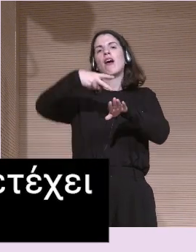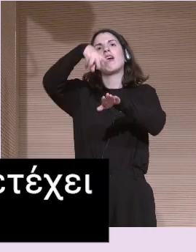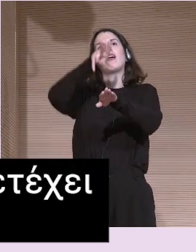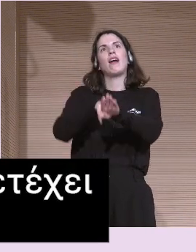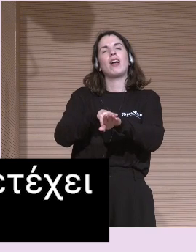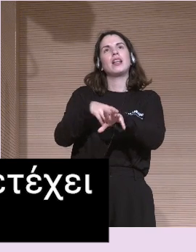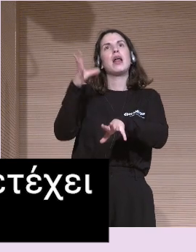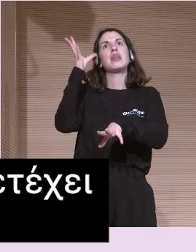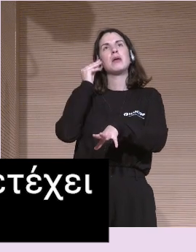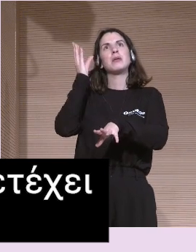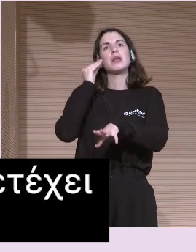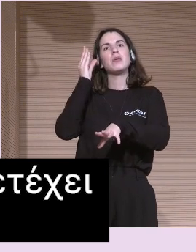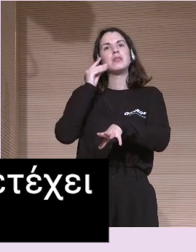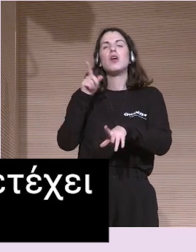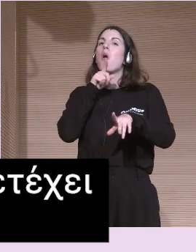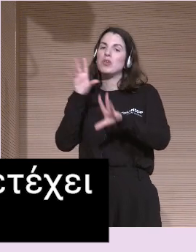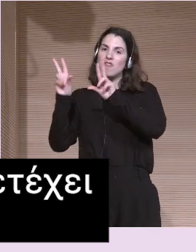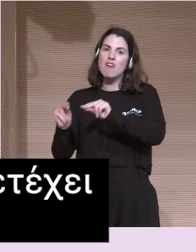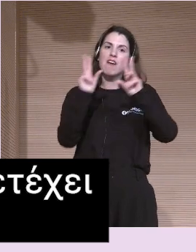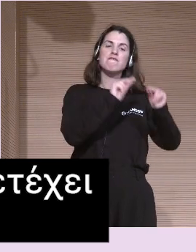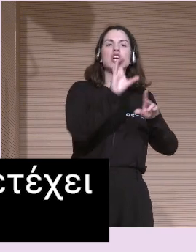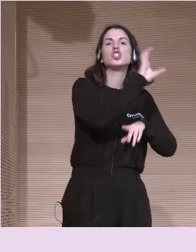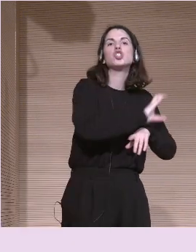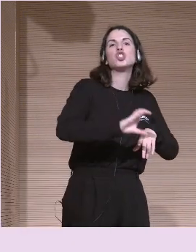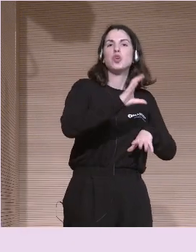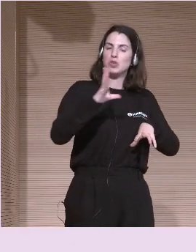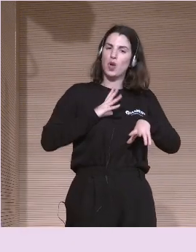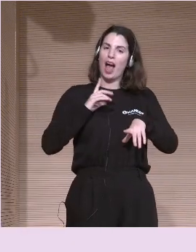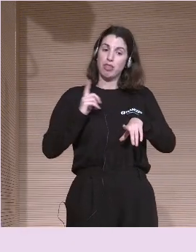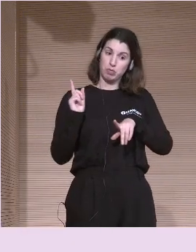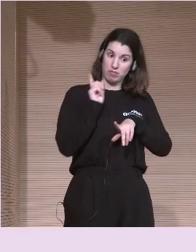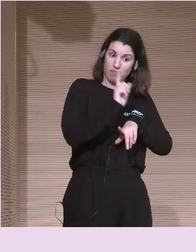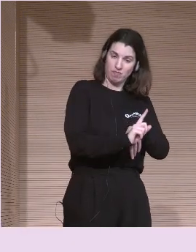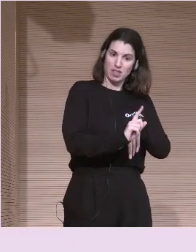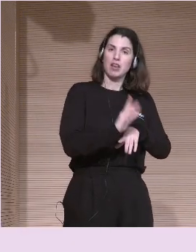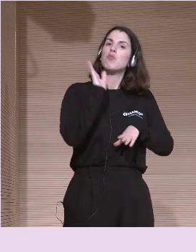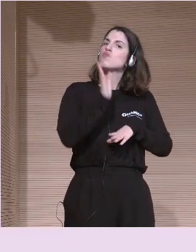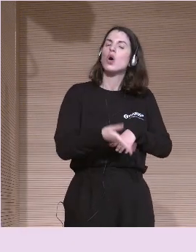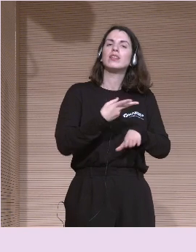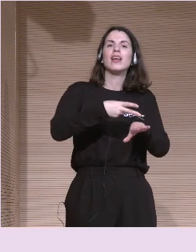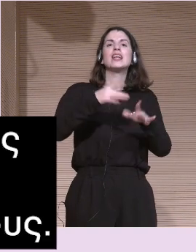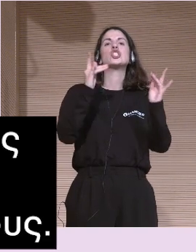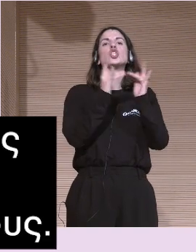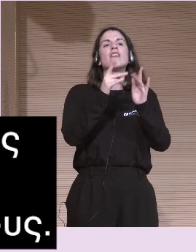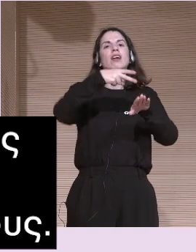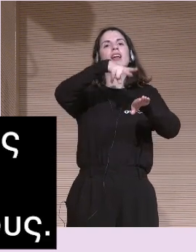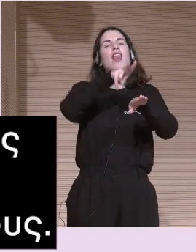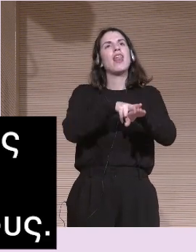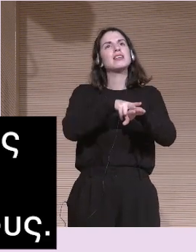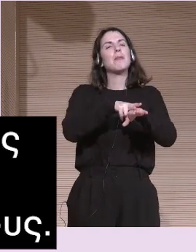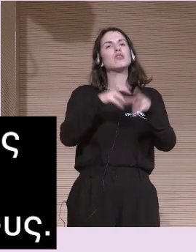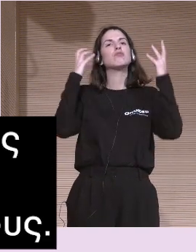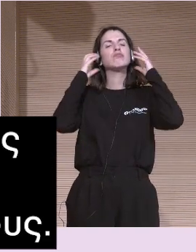very kind of immersive and participatory in that sense. And these environments, we found, elicit very kind